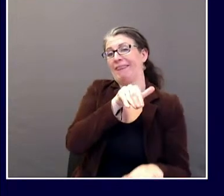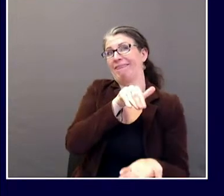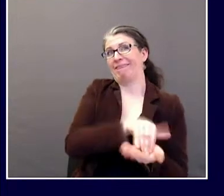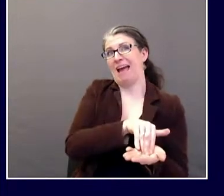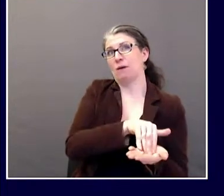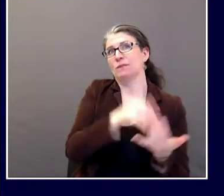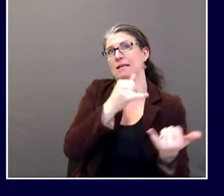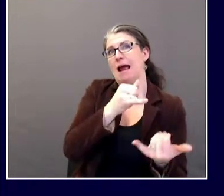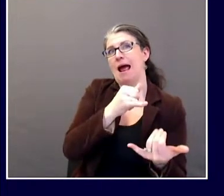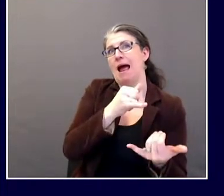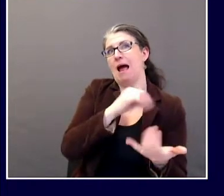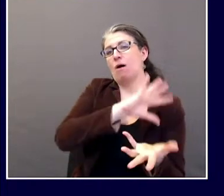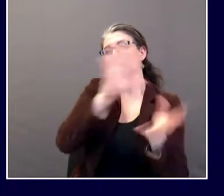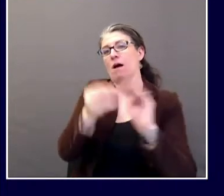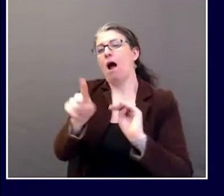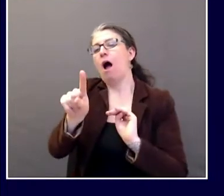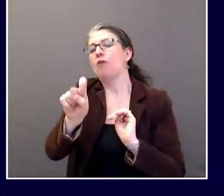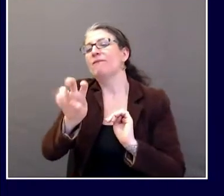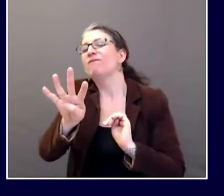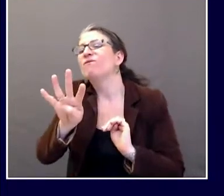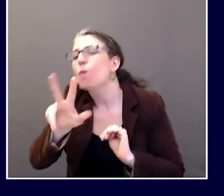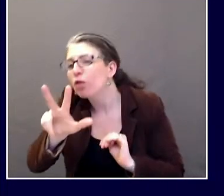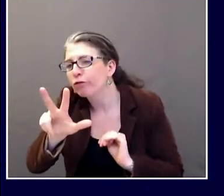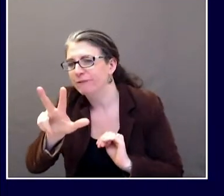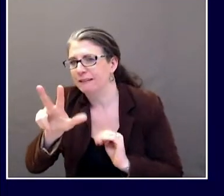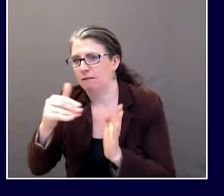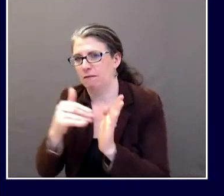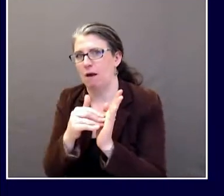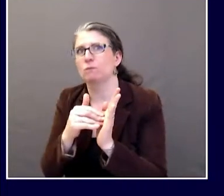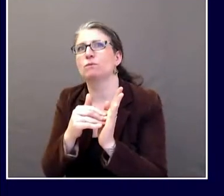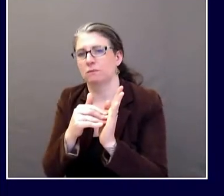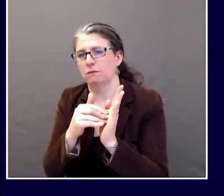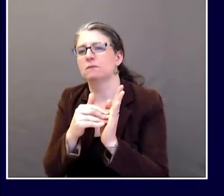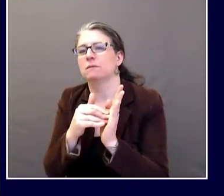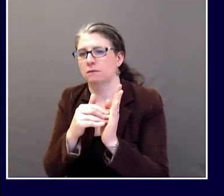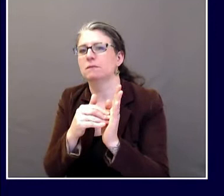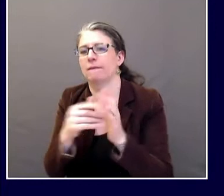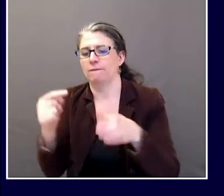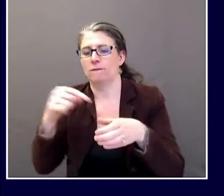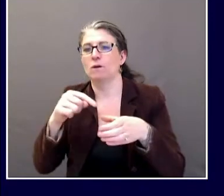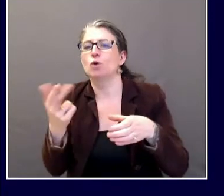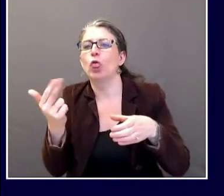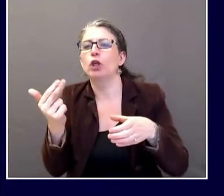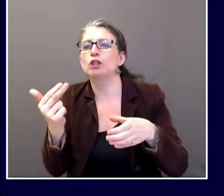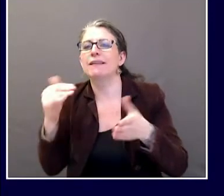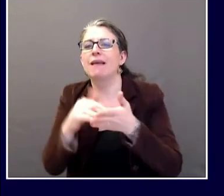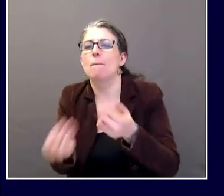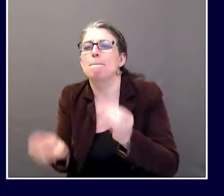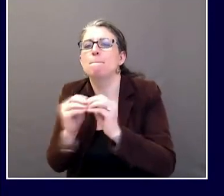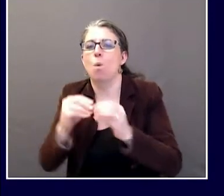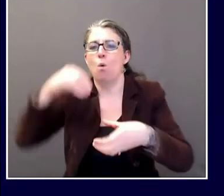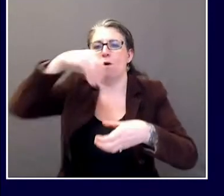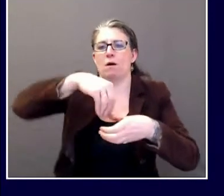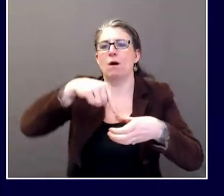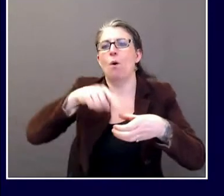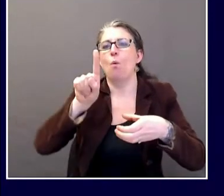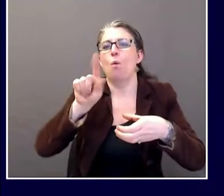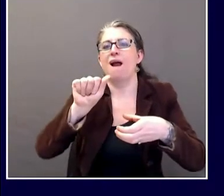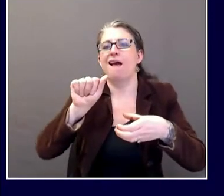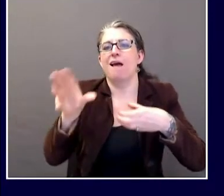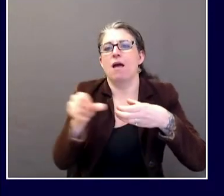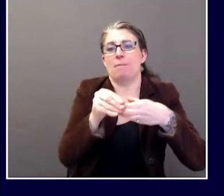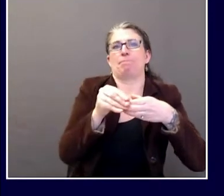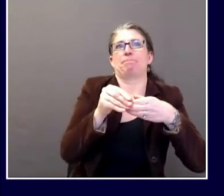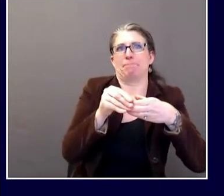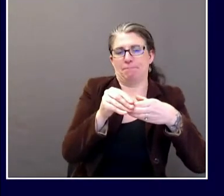143,000, Patty. In terms of the completion, in fact, just yesterday, we were having conversations again with